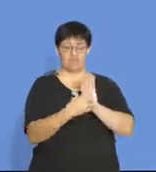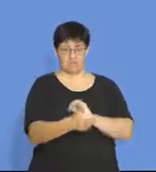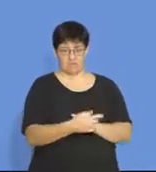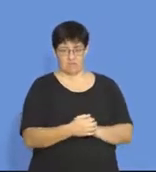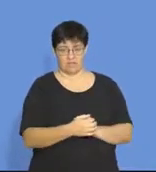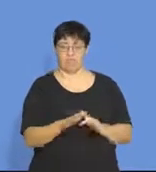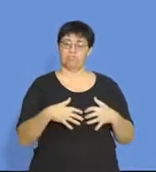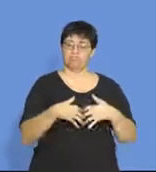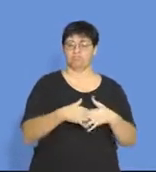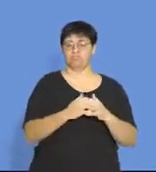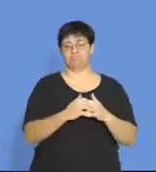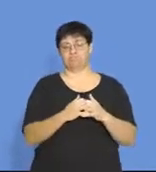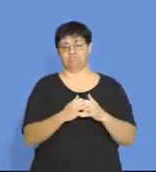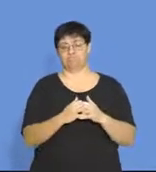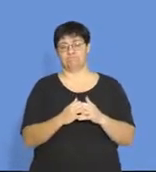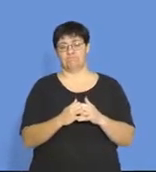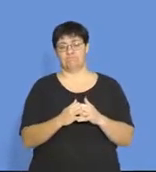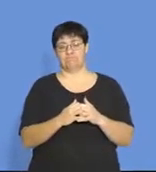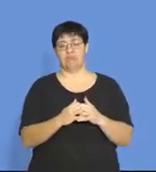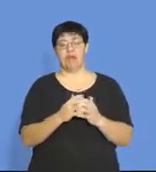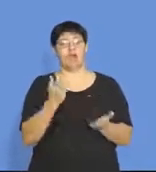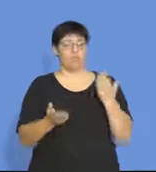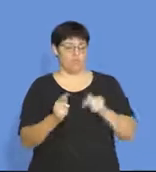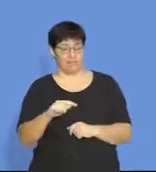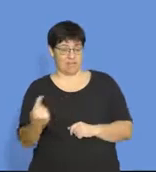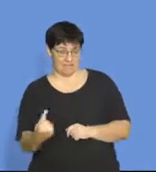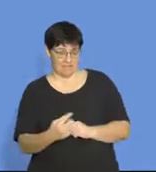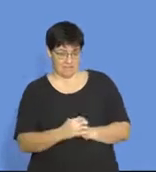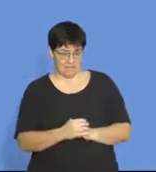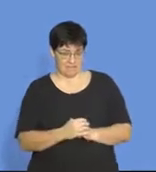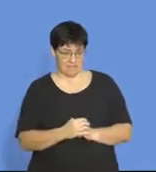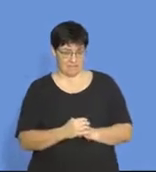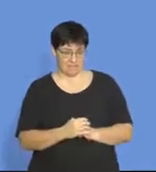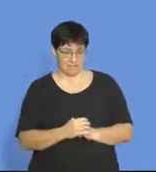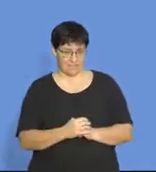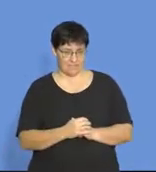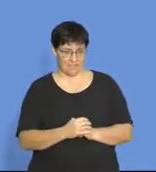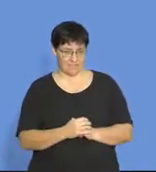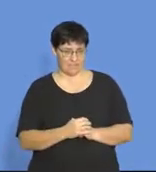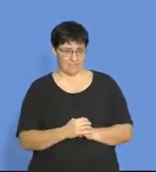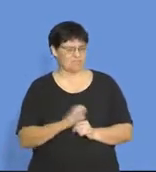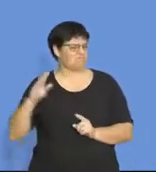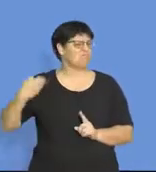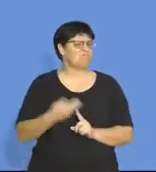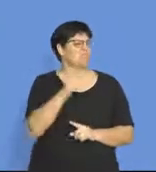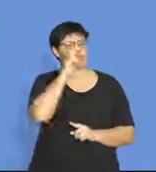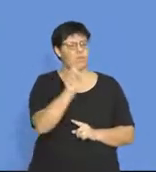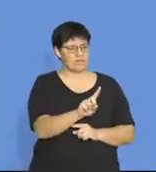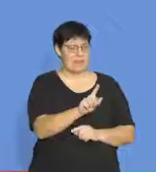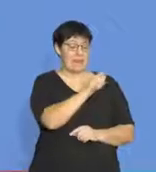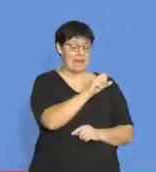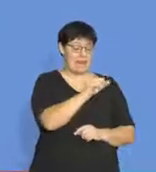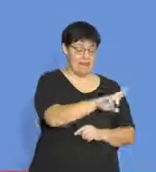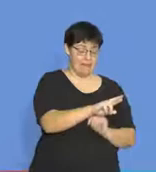the graph that is formed by the other equation. Now, so far, guys, we've looked at